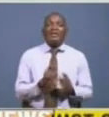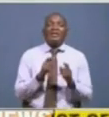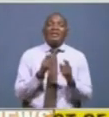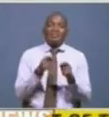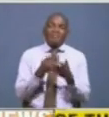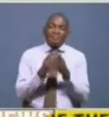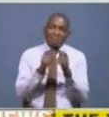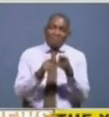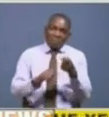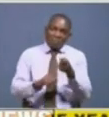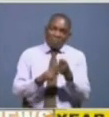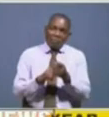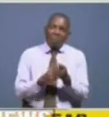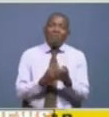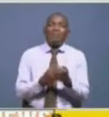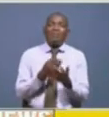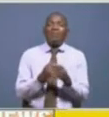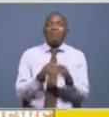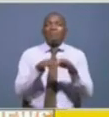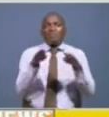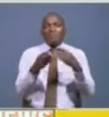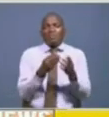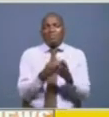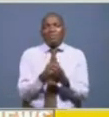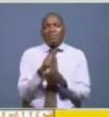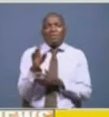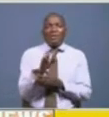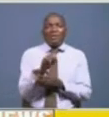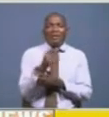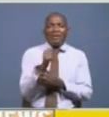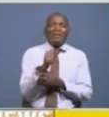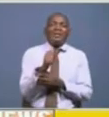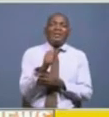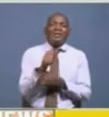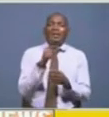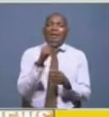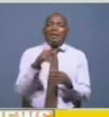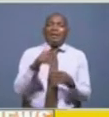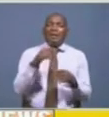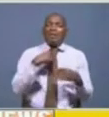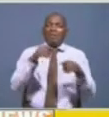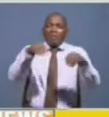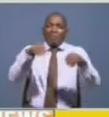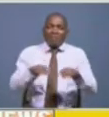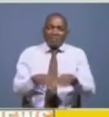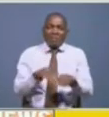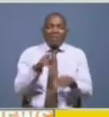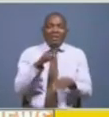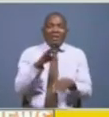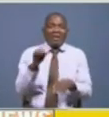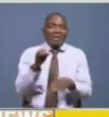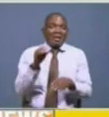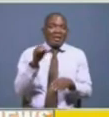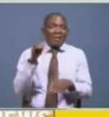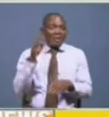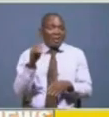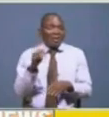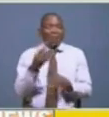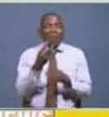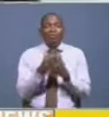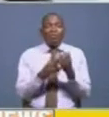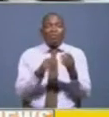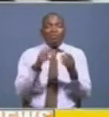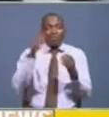supplement the seed money with a donation of 110 bed sheets and 90 pillowcases for the use on the male